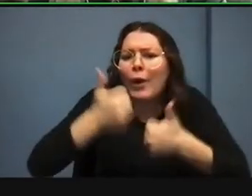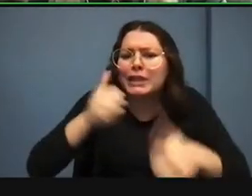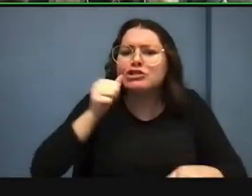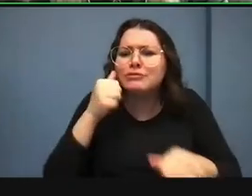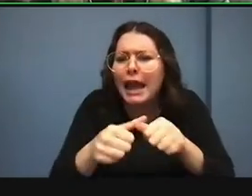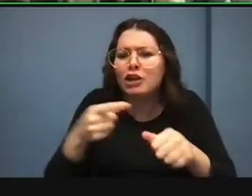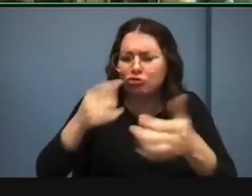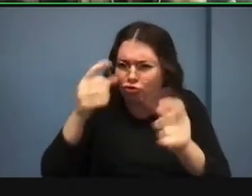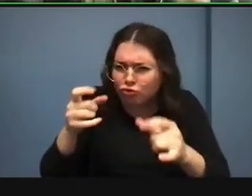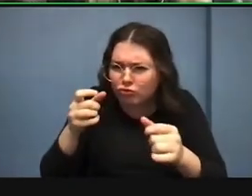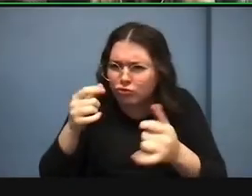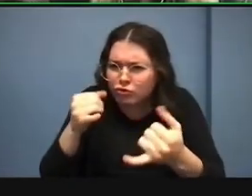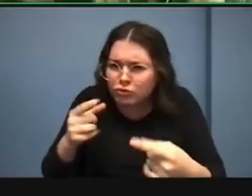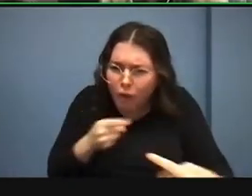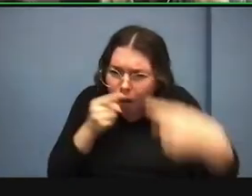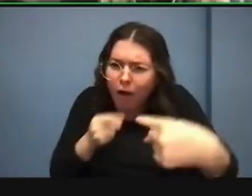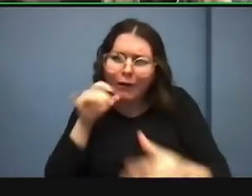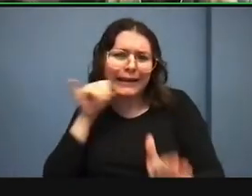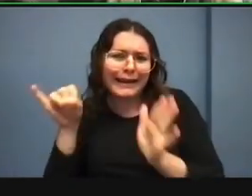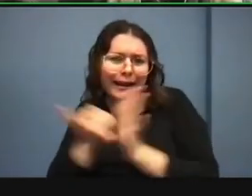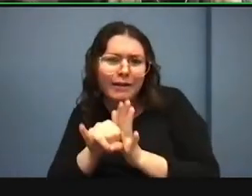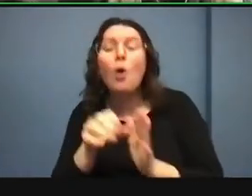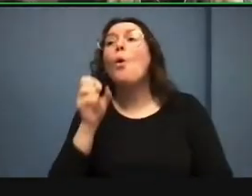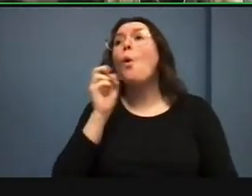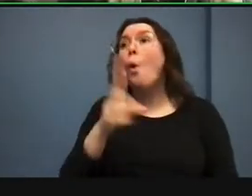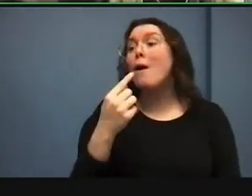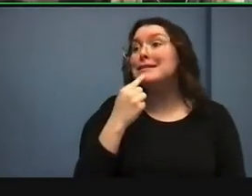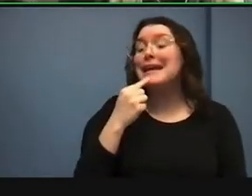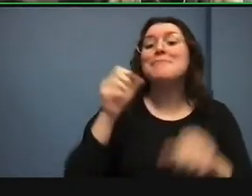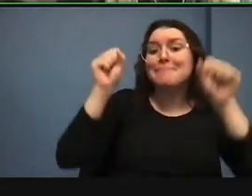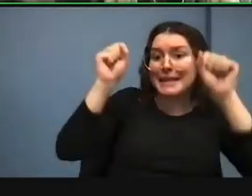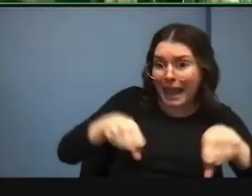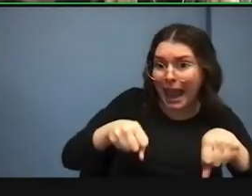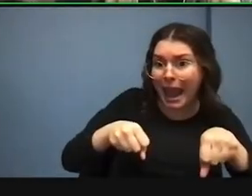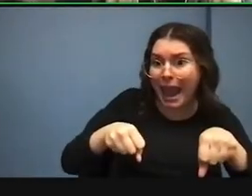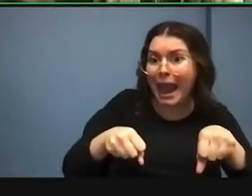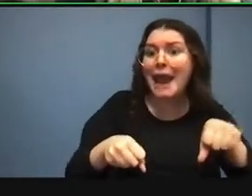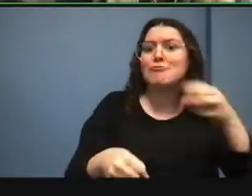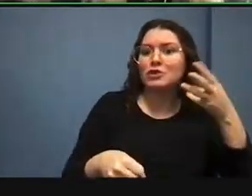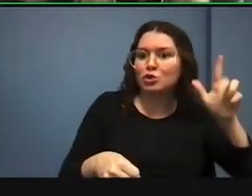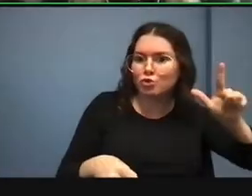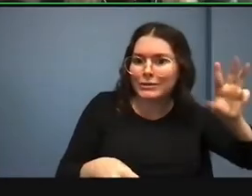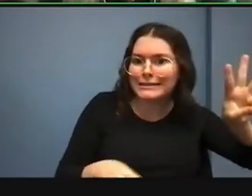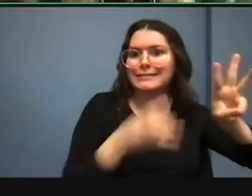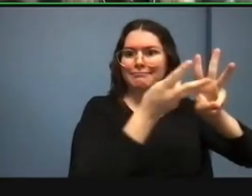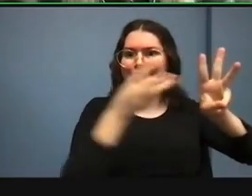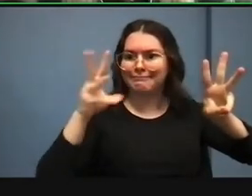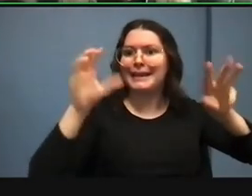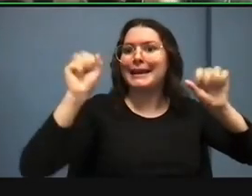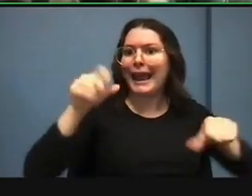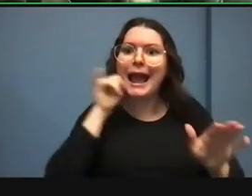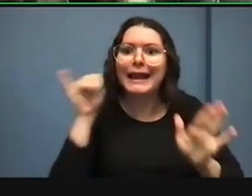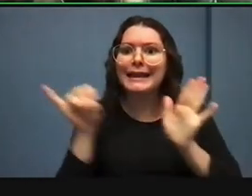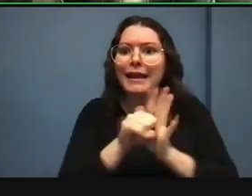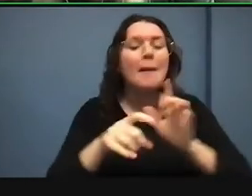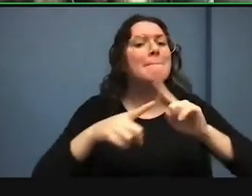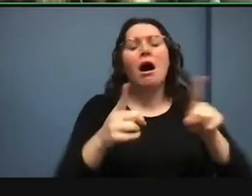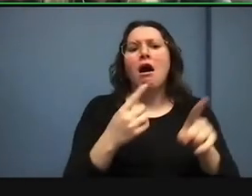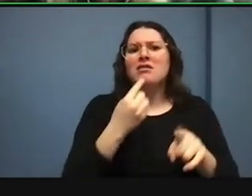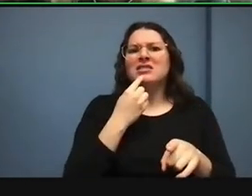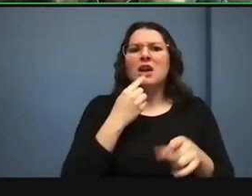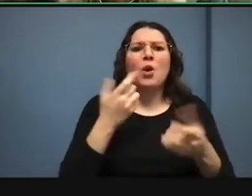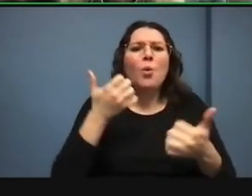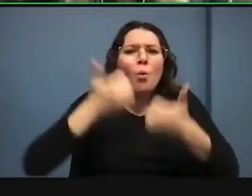to identify. Or it'll say he can identify 16 out of 26, but I don't know which ones he cannot